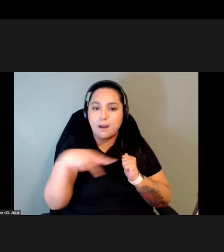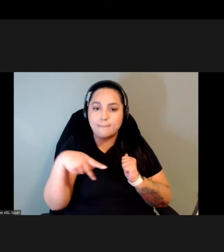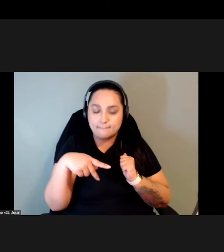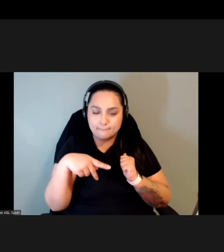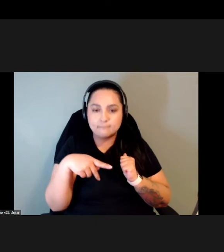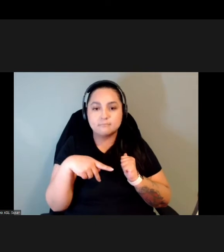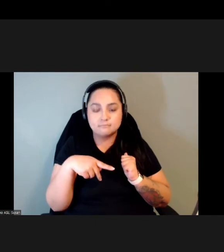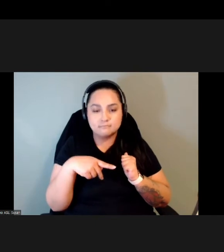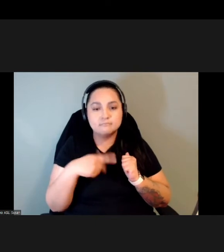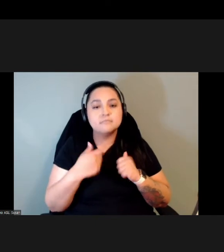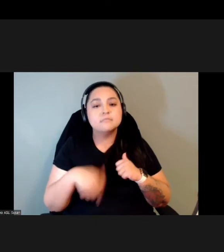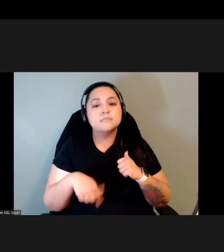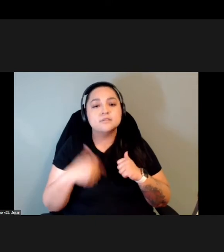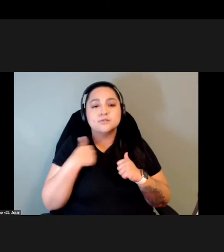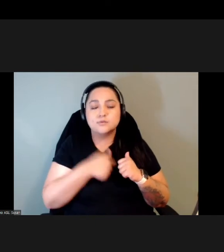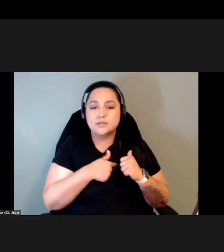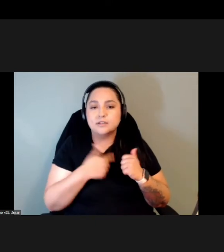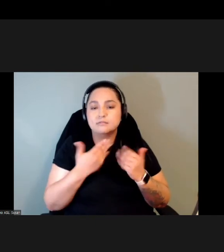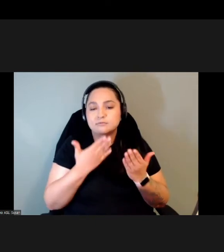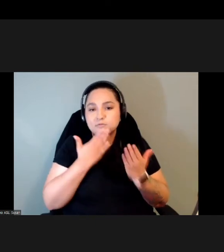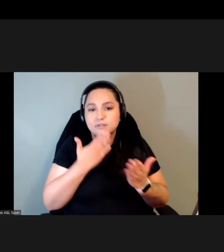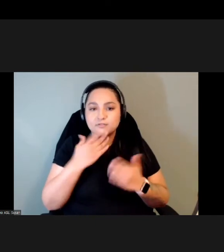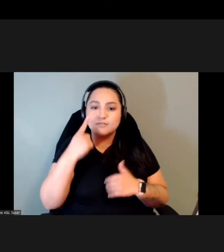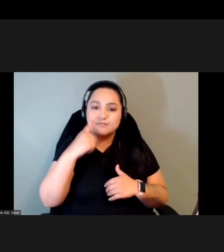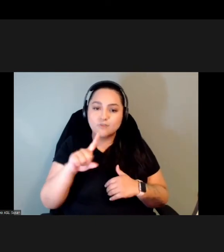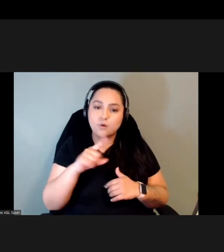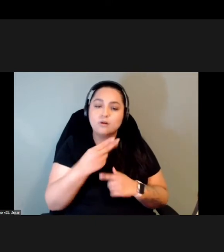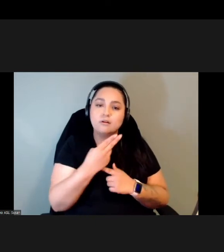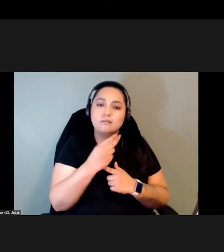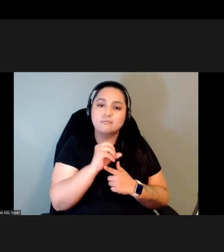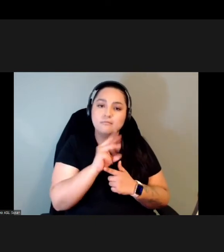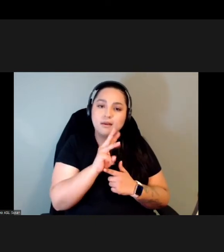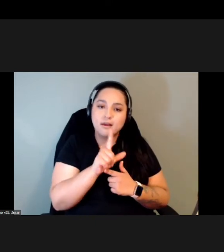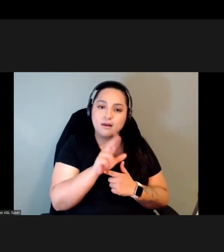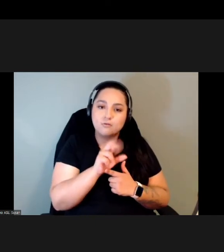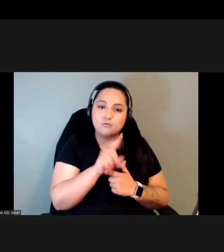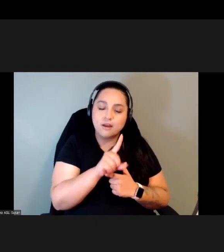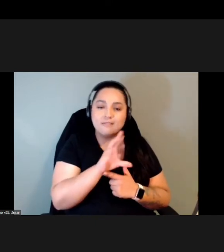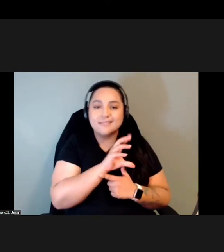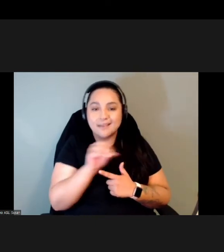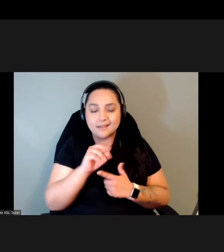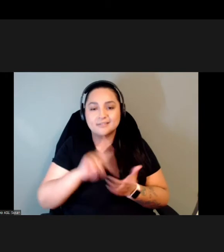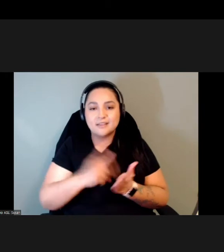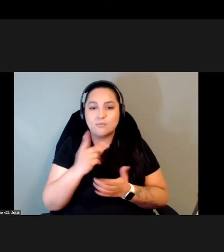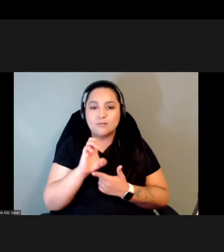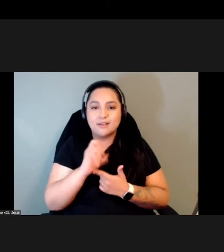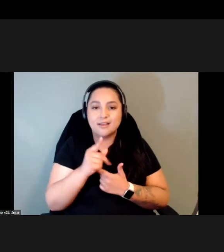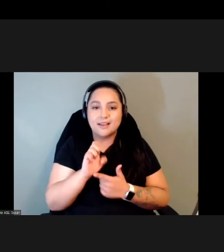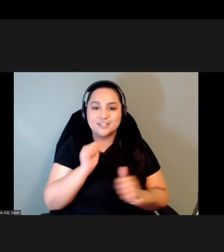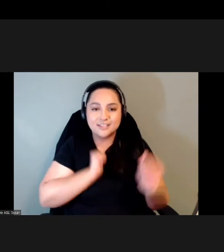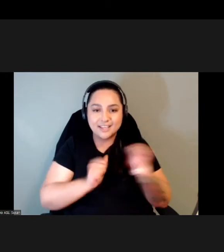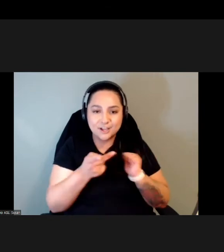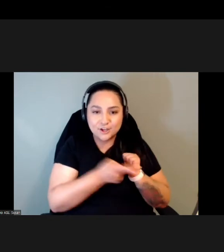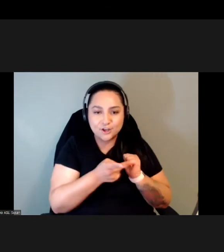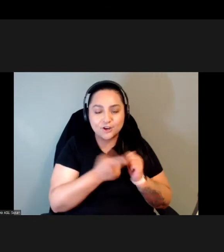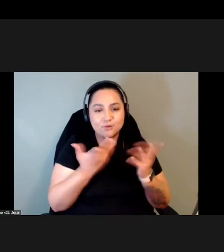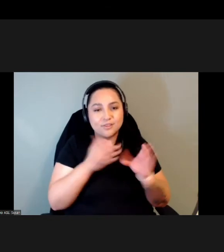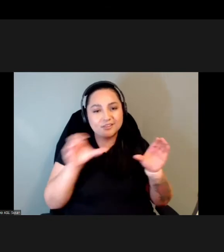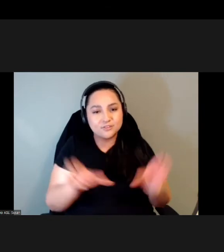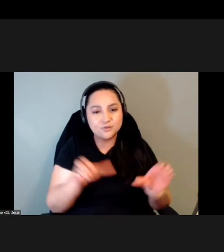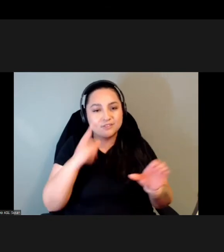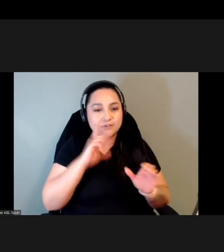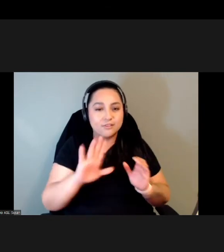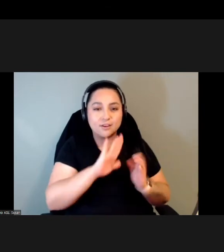that HowlRound Theater Commons and Double Edge Theater are doing in their communities and in the broader solidarity economy